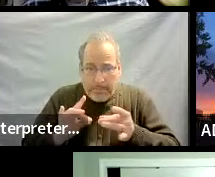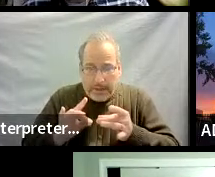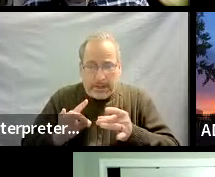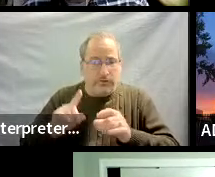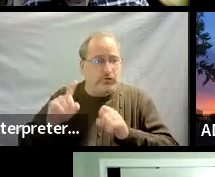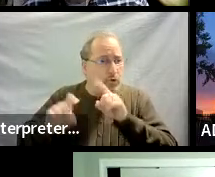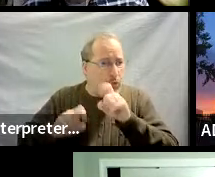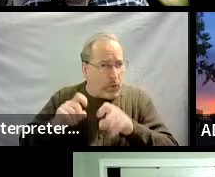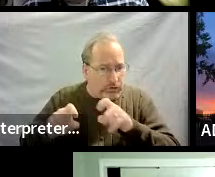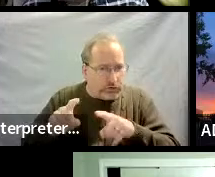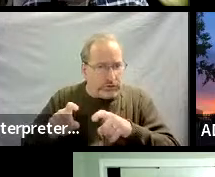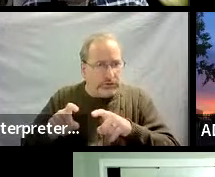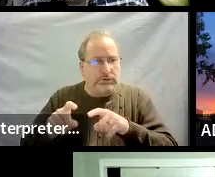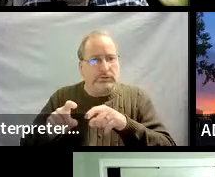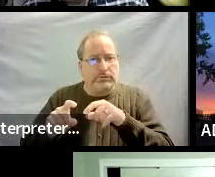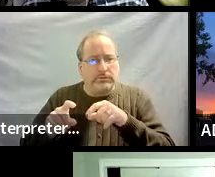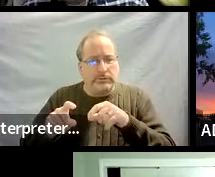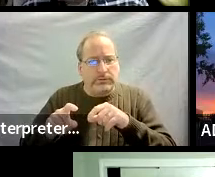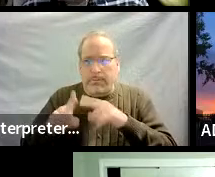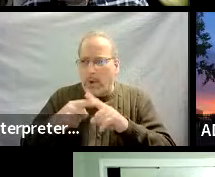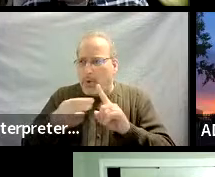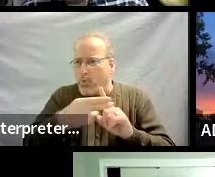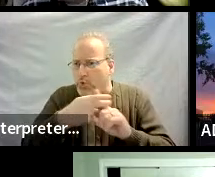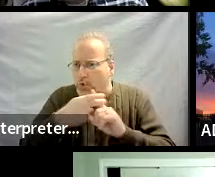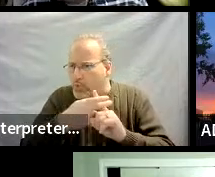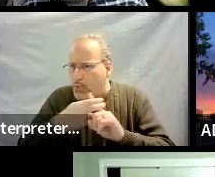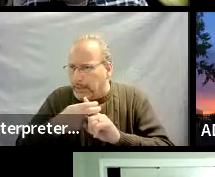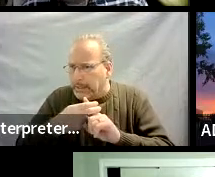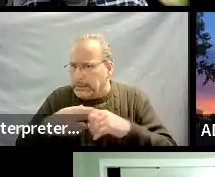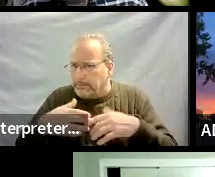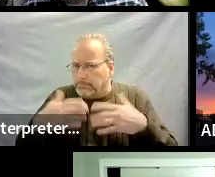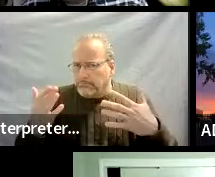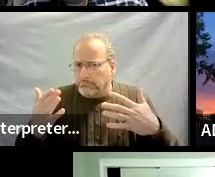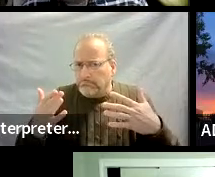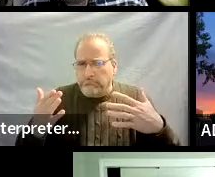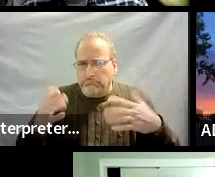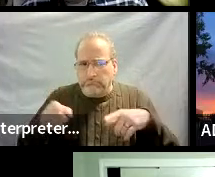about the CSC membership recruitment?